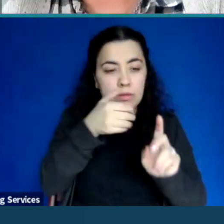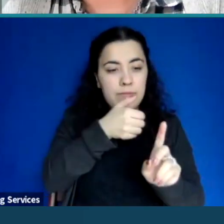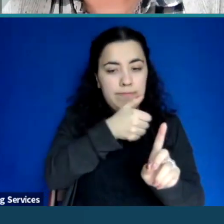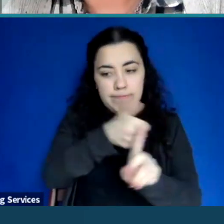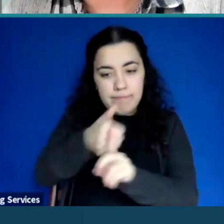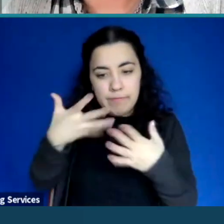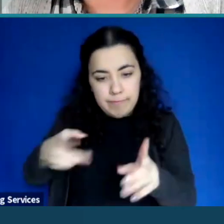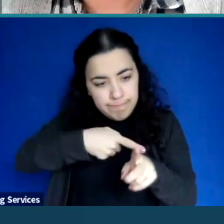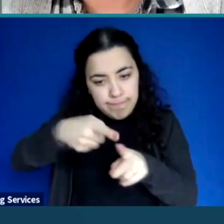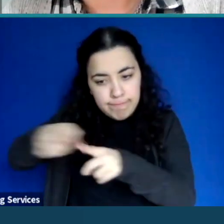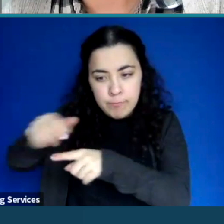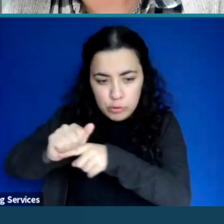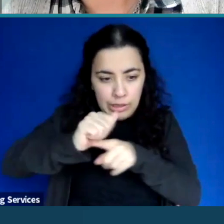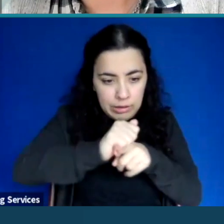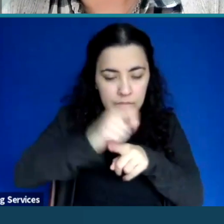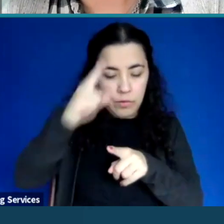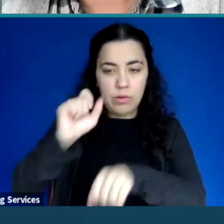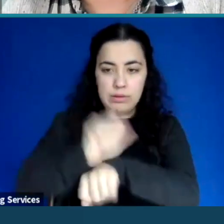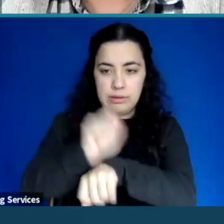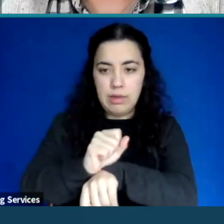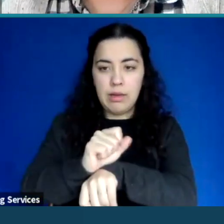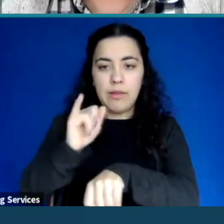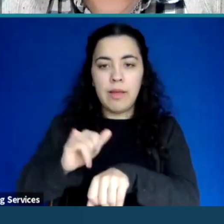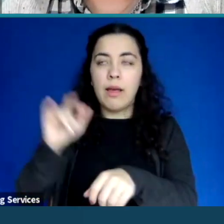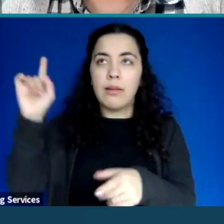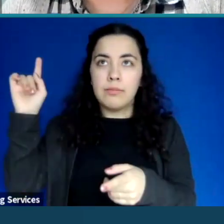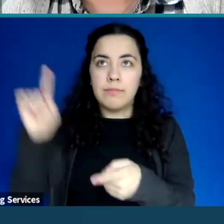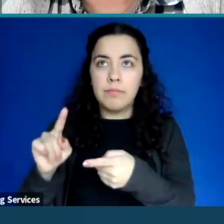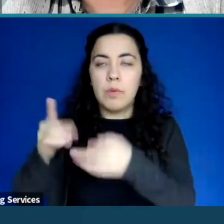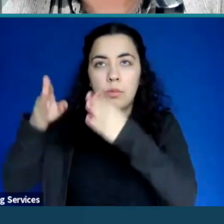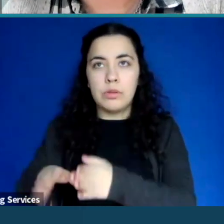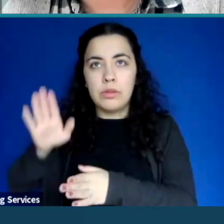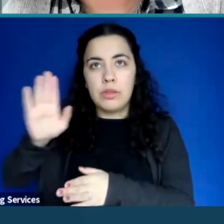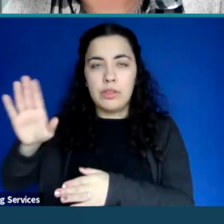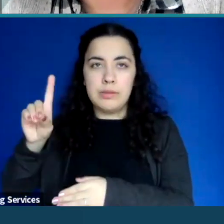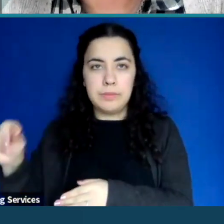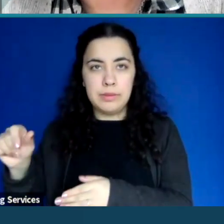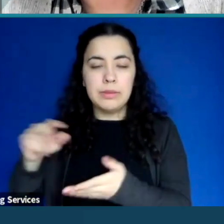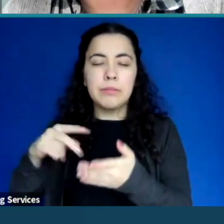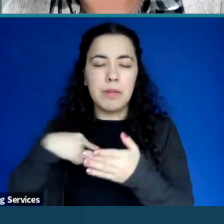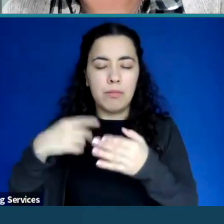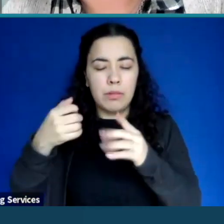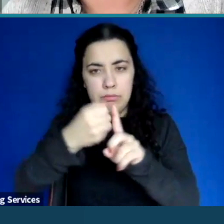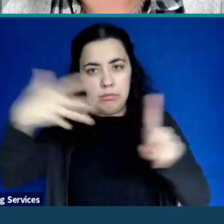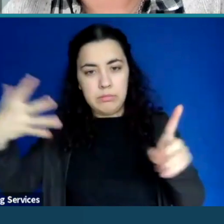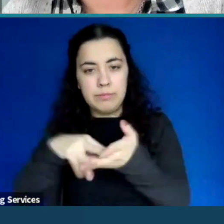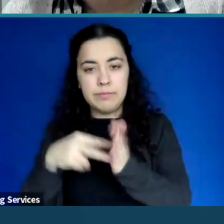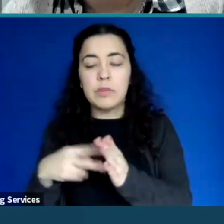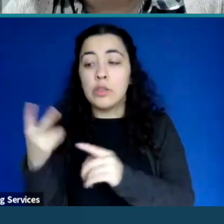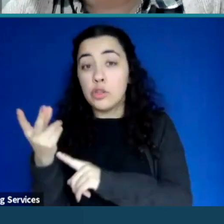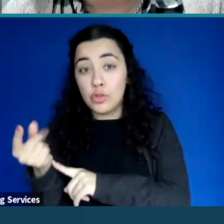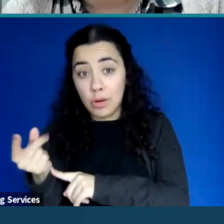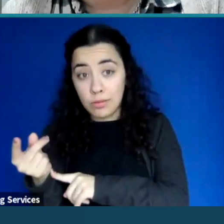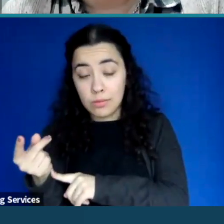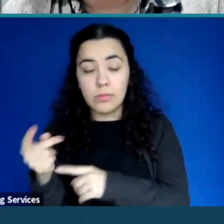or a task that mitigates a person's disability. So I'm going to break that down a little bit. Dog and miniature horse. Those are the only